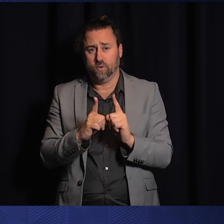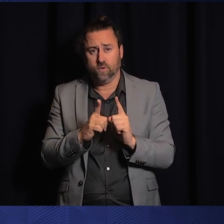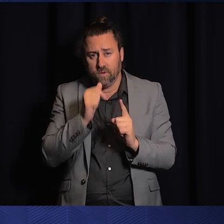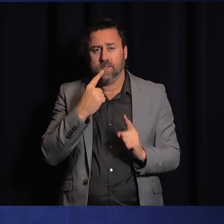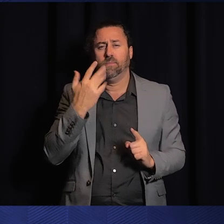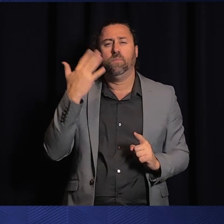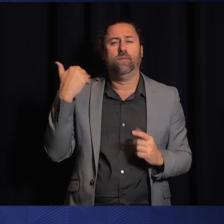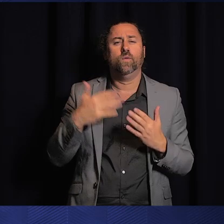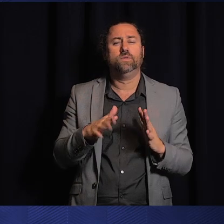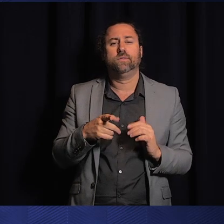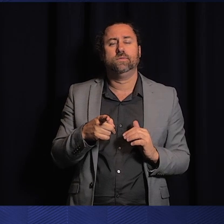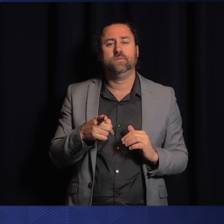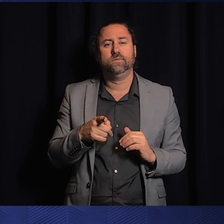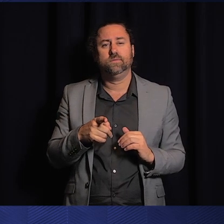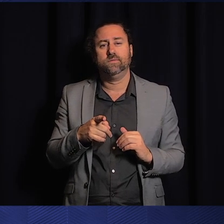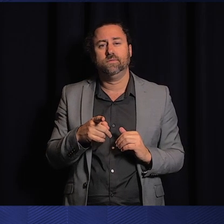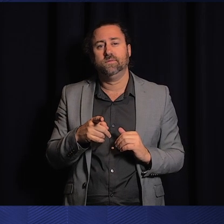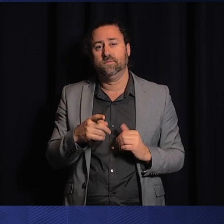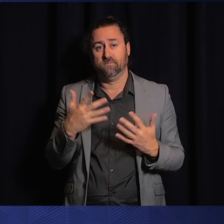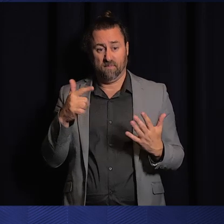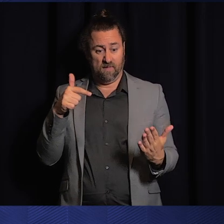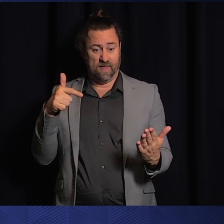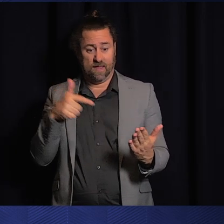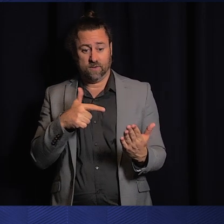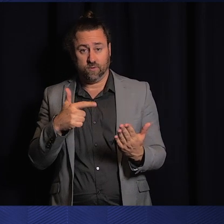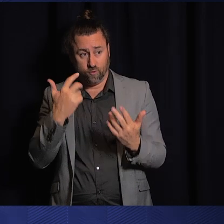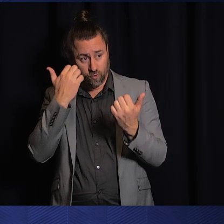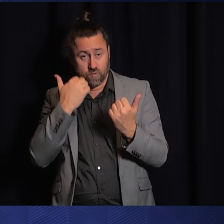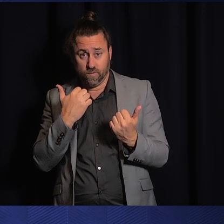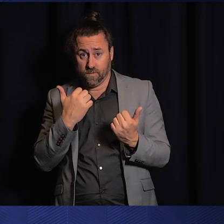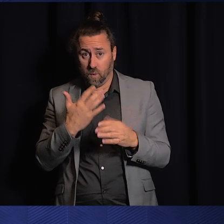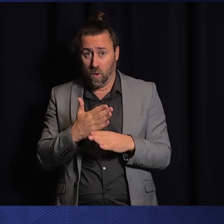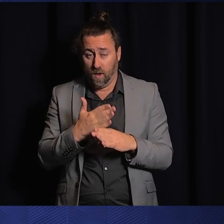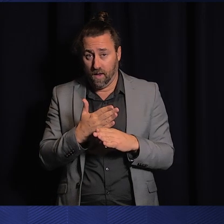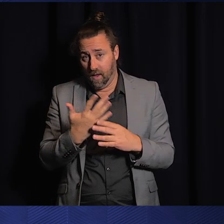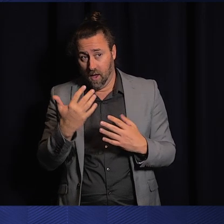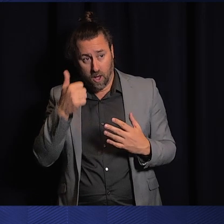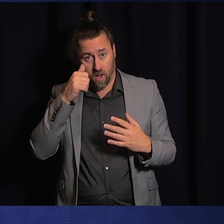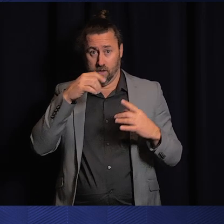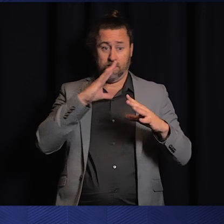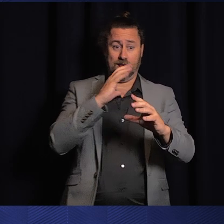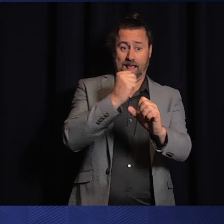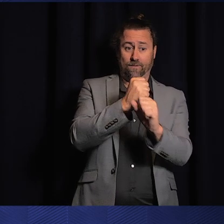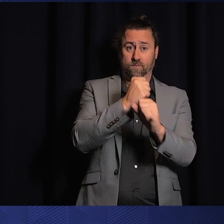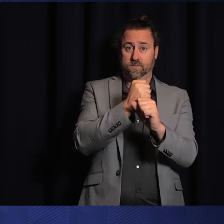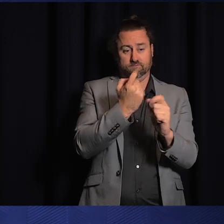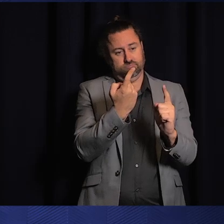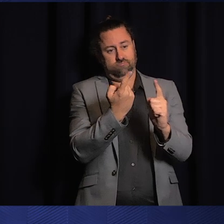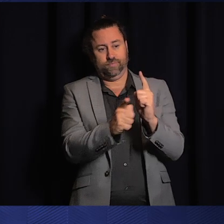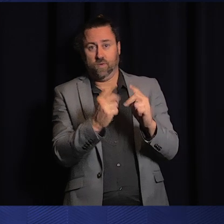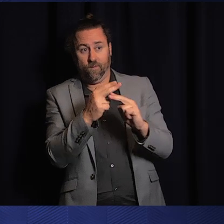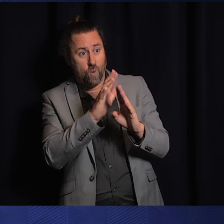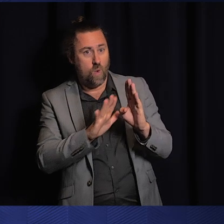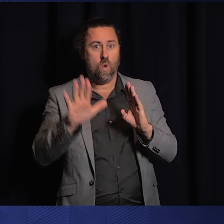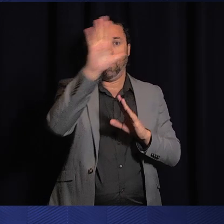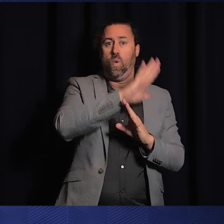it is a success story of this mechanism. Not only a national strategy is being made and action plan.